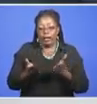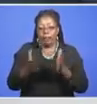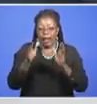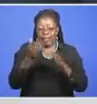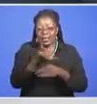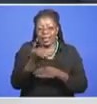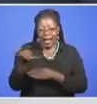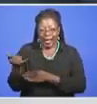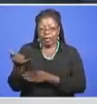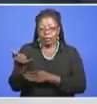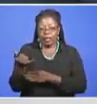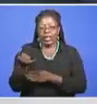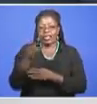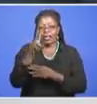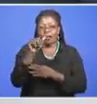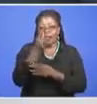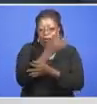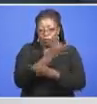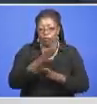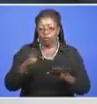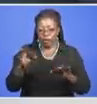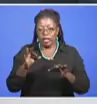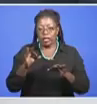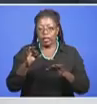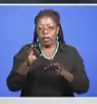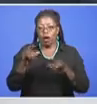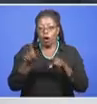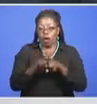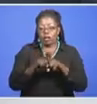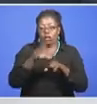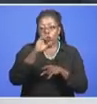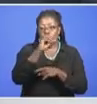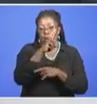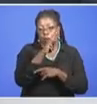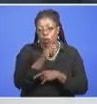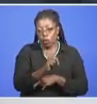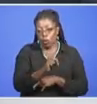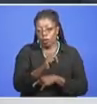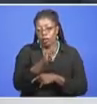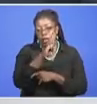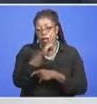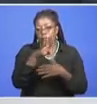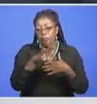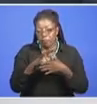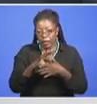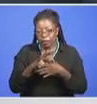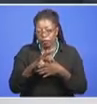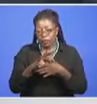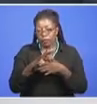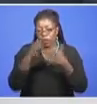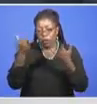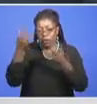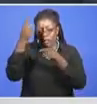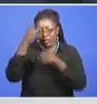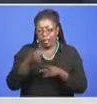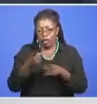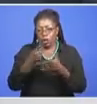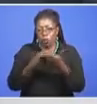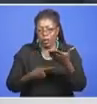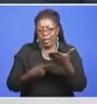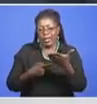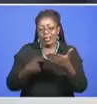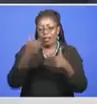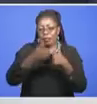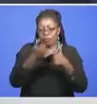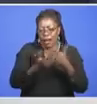of items that are VAT-free, including corned beef, I might add. Tell me how, as far as you know, this determination was made as to what is